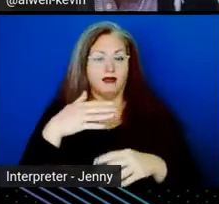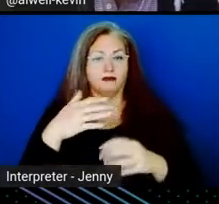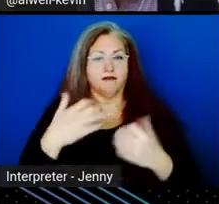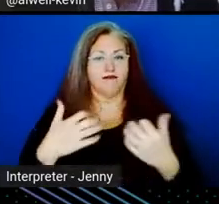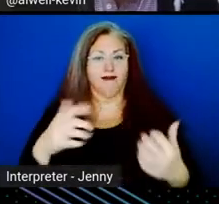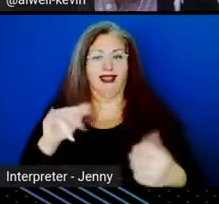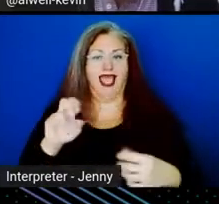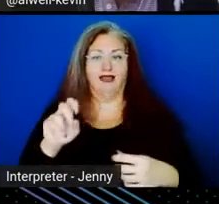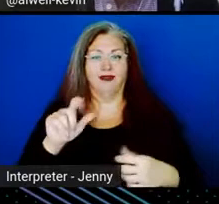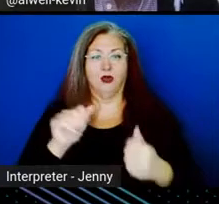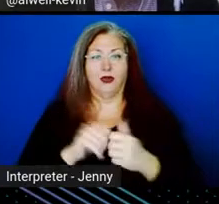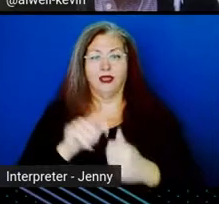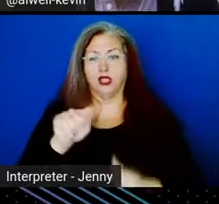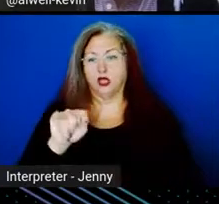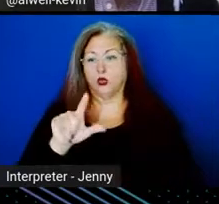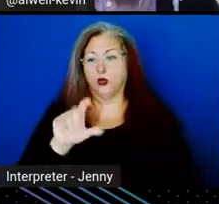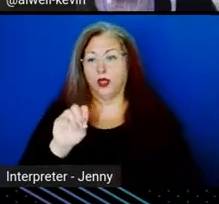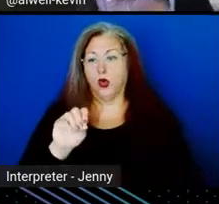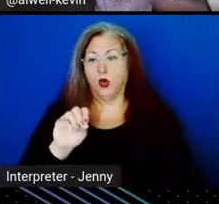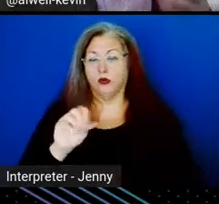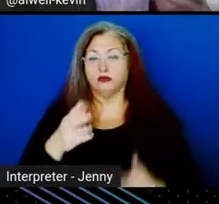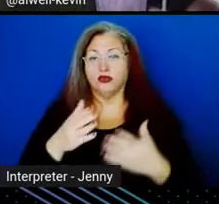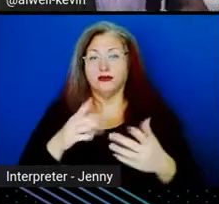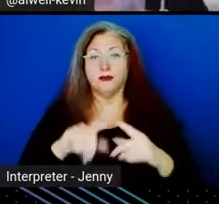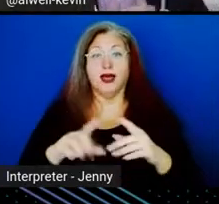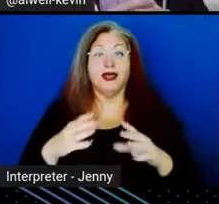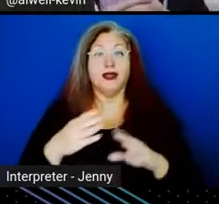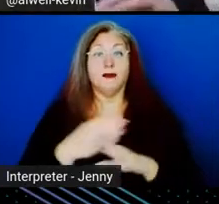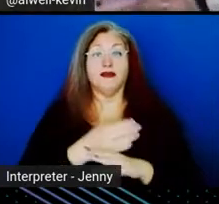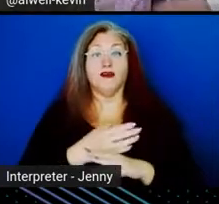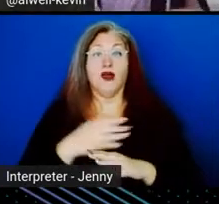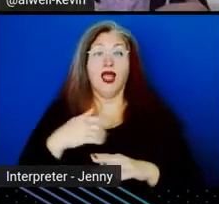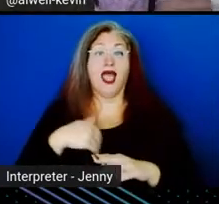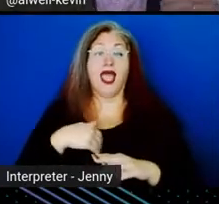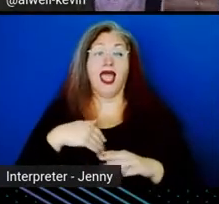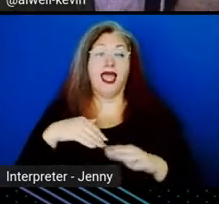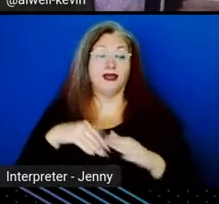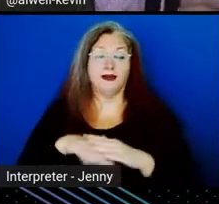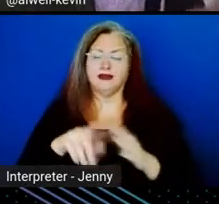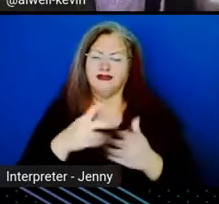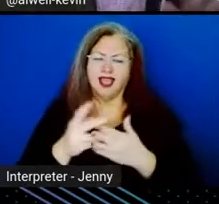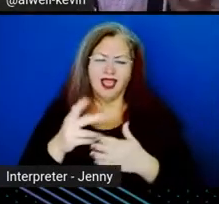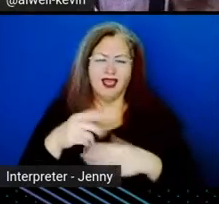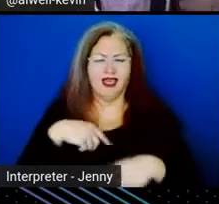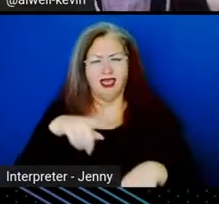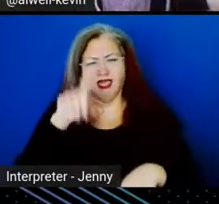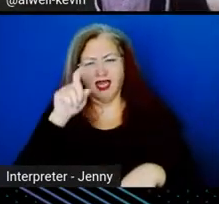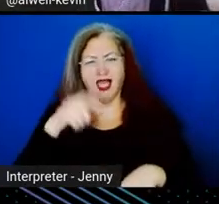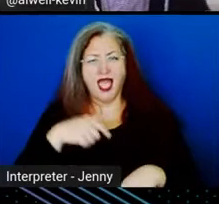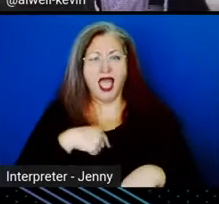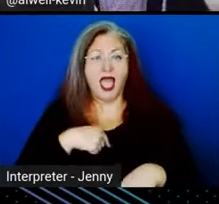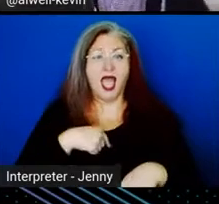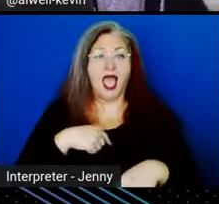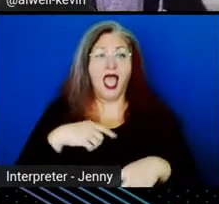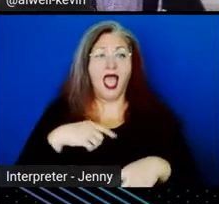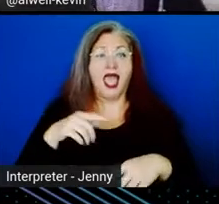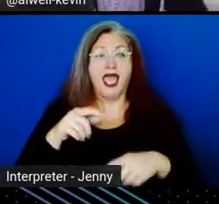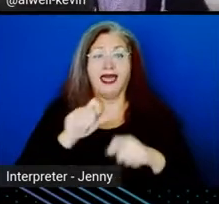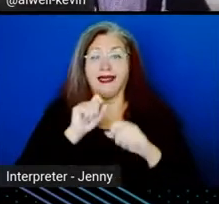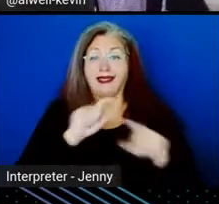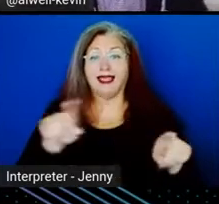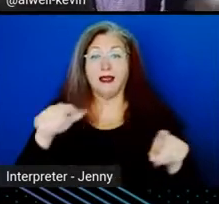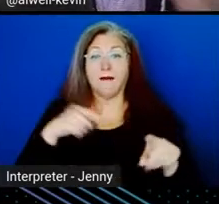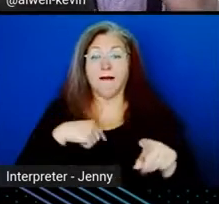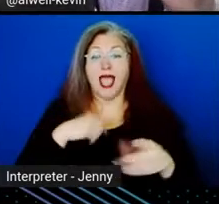it was with a Twilio service. And basically, before I went to do the demo, it was failing. I couldn't figure out why. And I had leaked my credential on